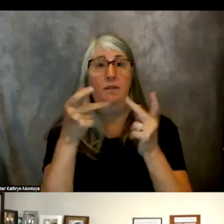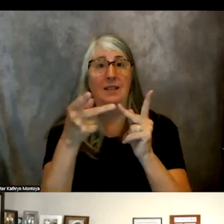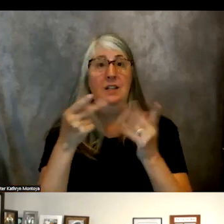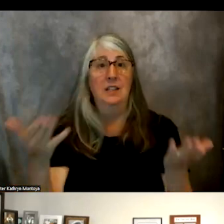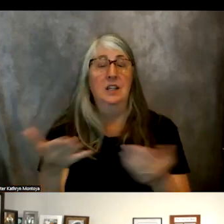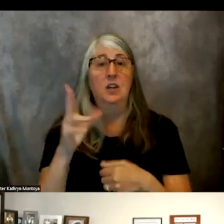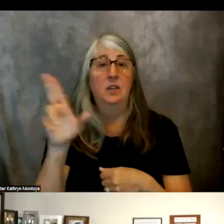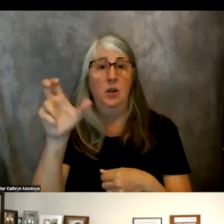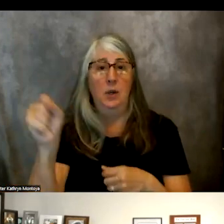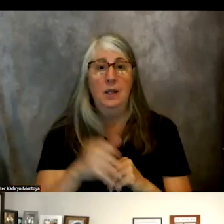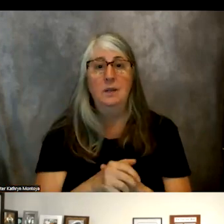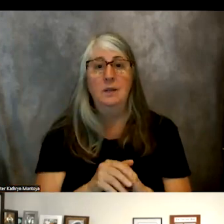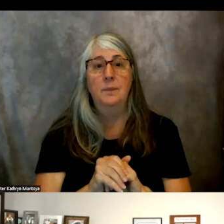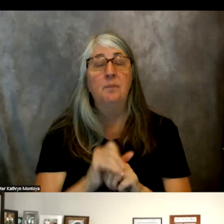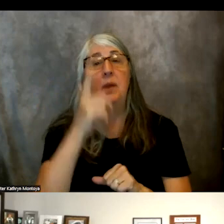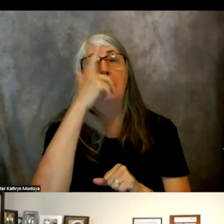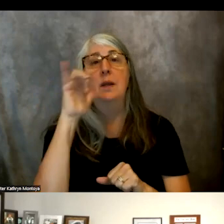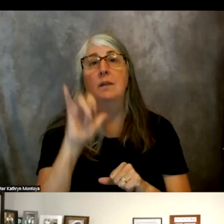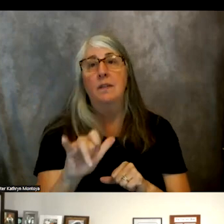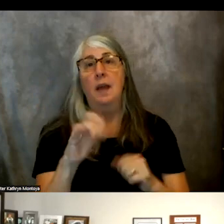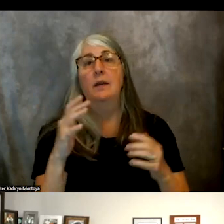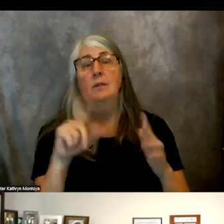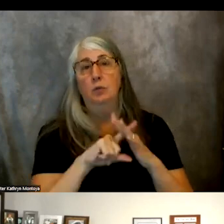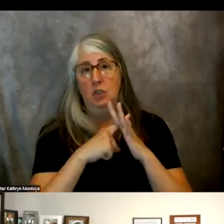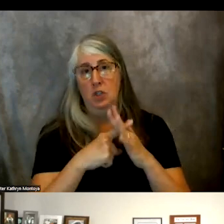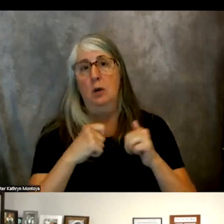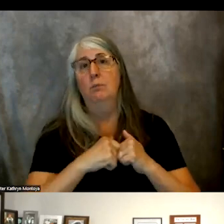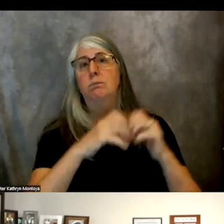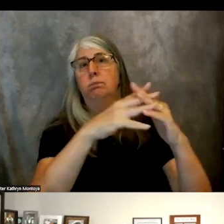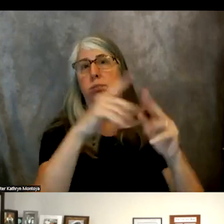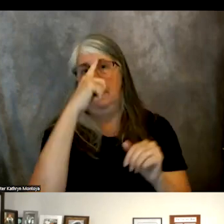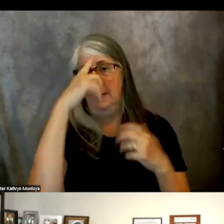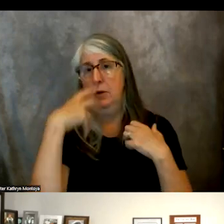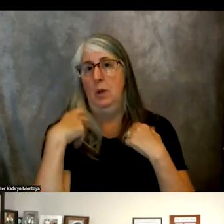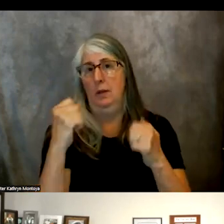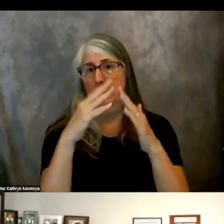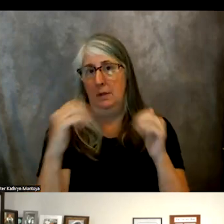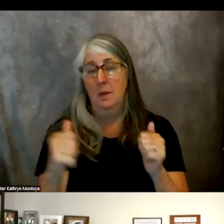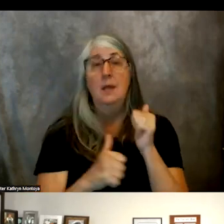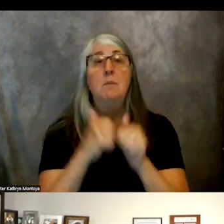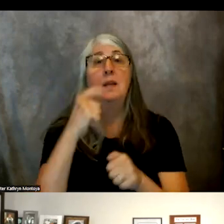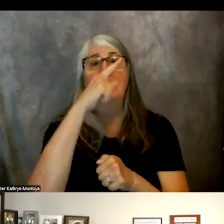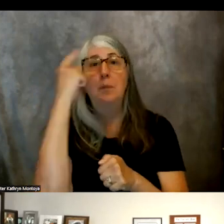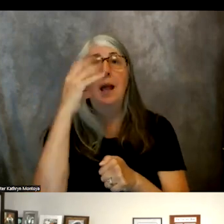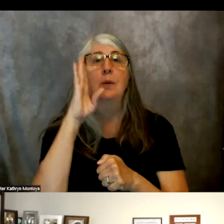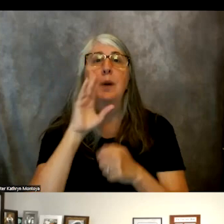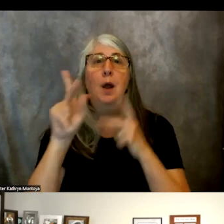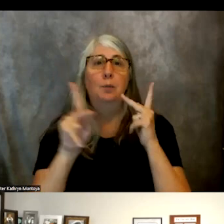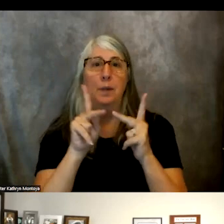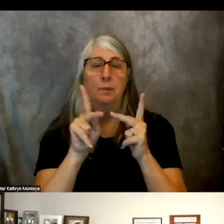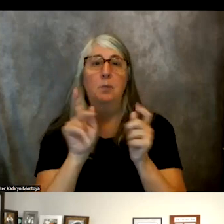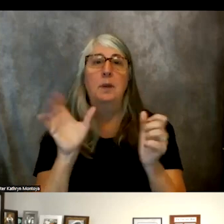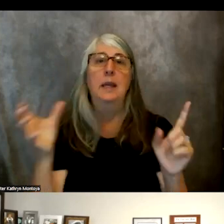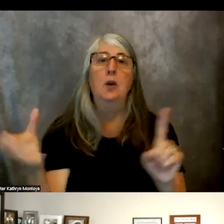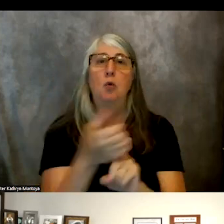the introduction to the mental health system for many, especially Black and brown men, being in the back of a police car or an acute care